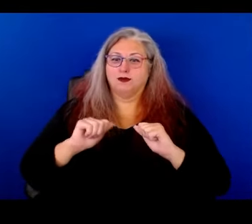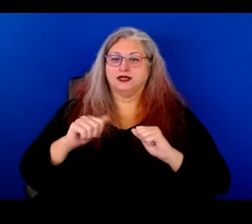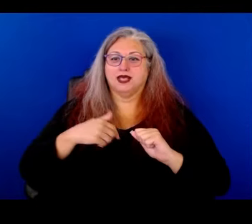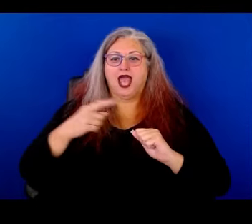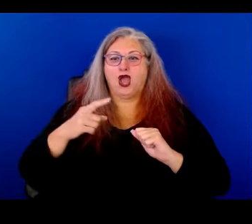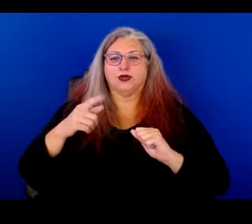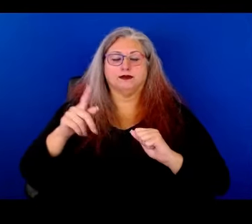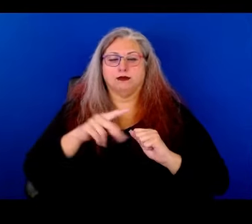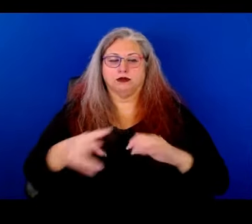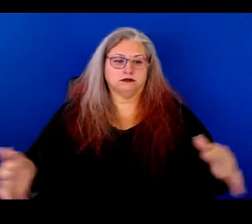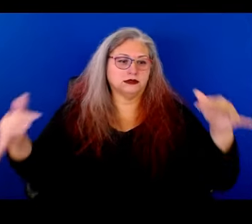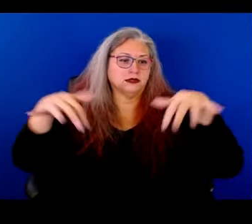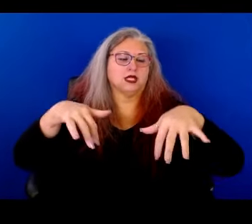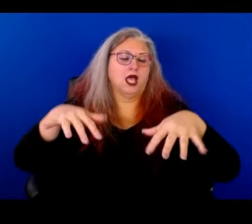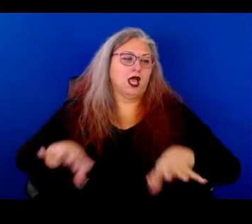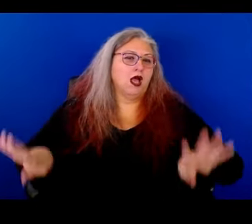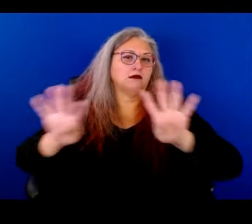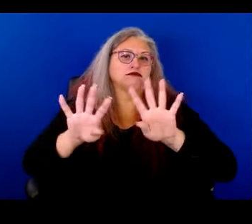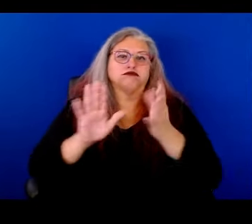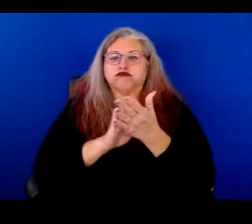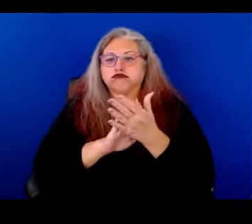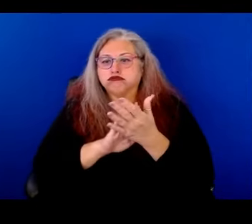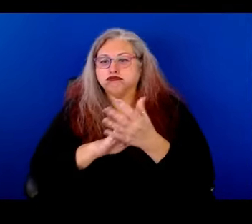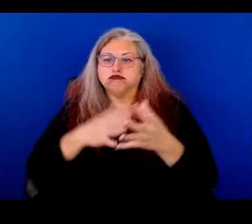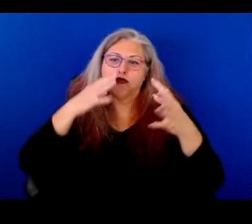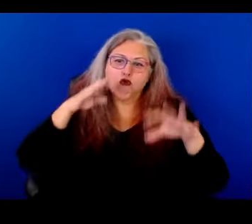I always had standing ovation and people were